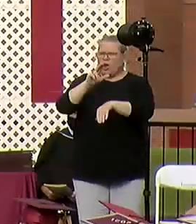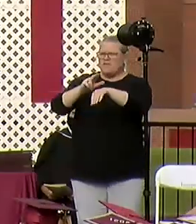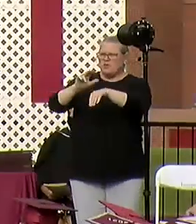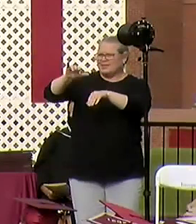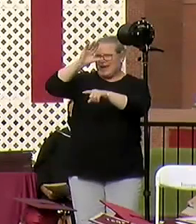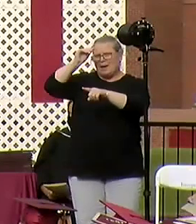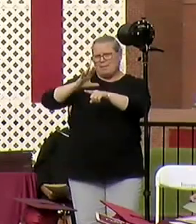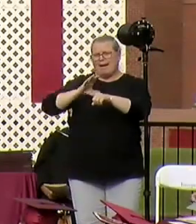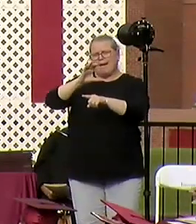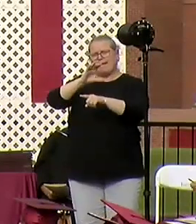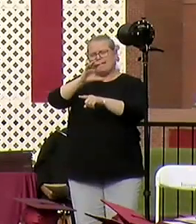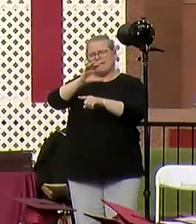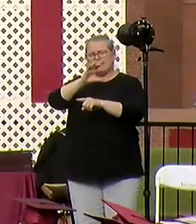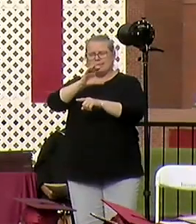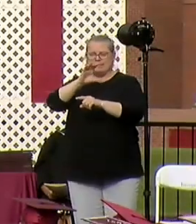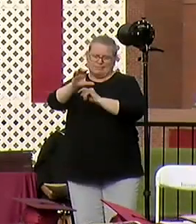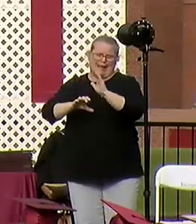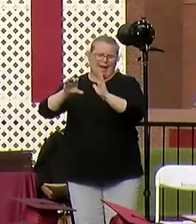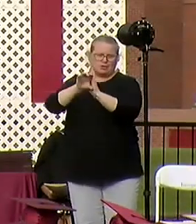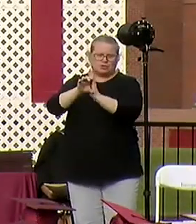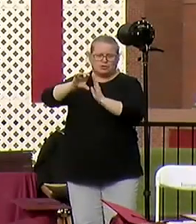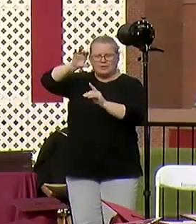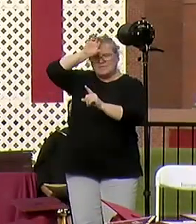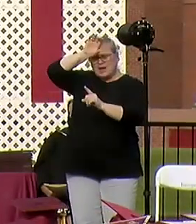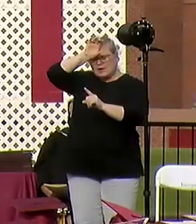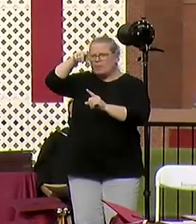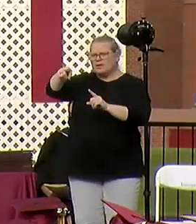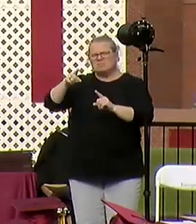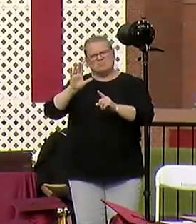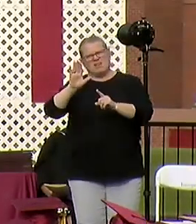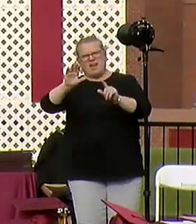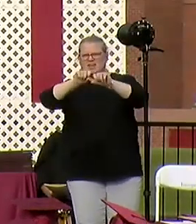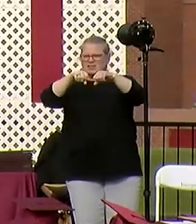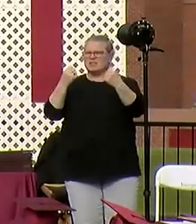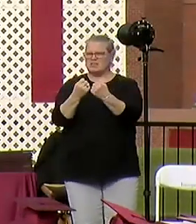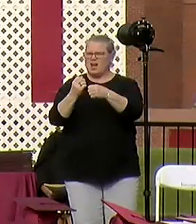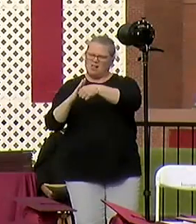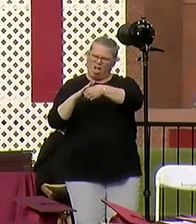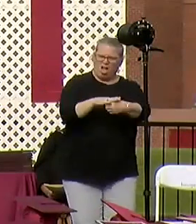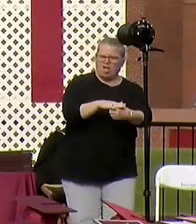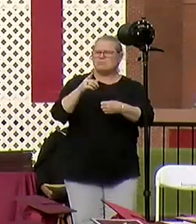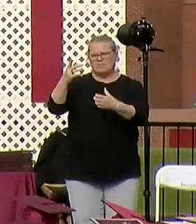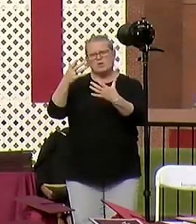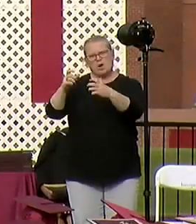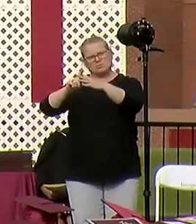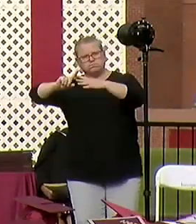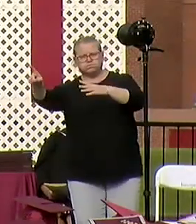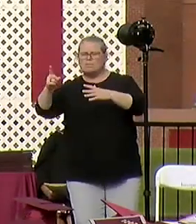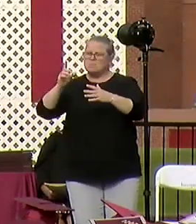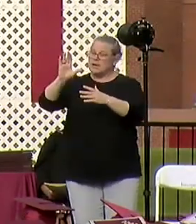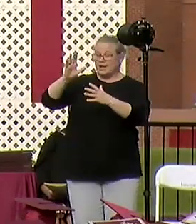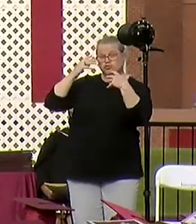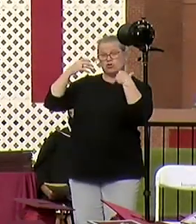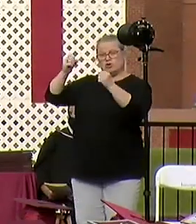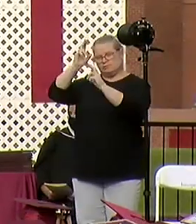to reject his repressive society, and we admire him for his courage. He's a descendant of another American hero many of you